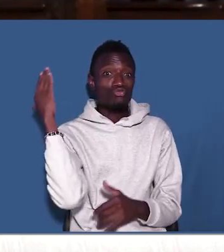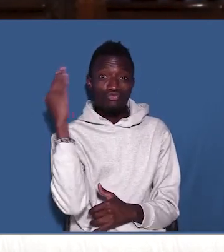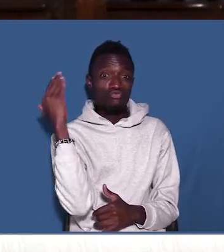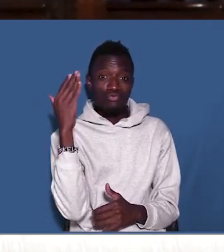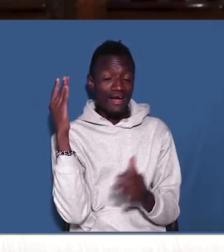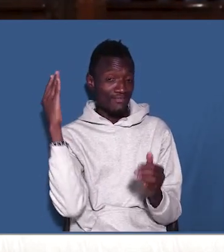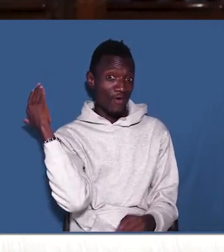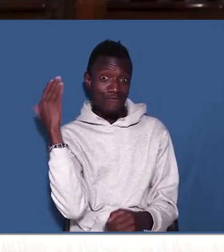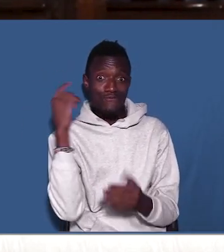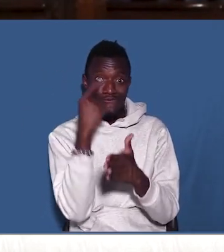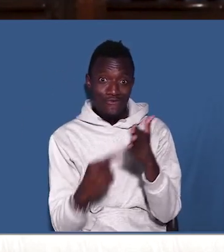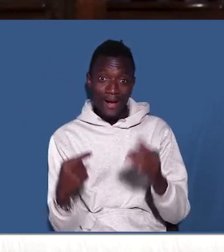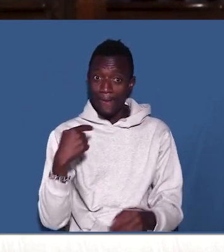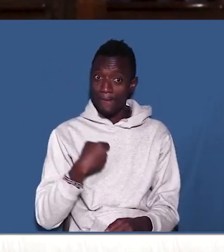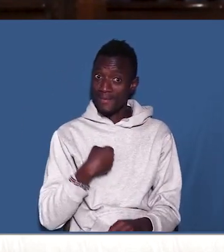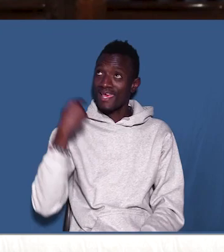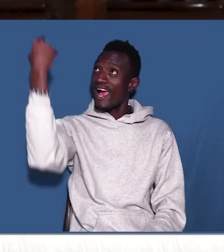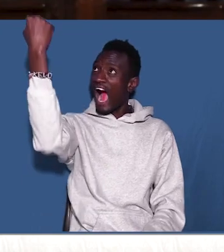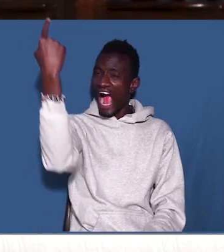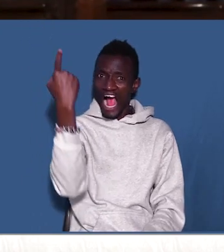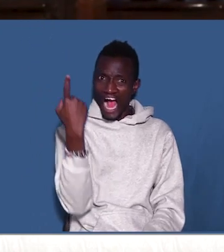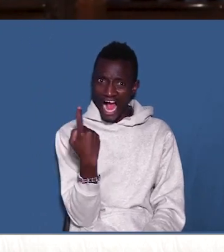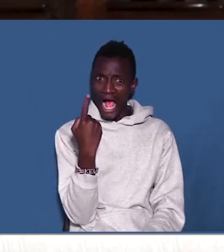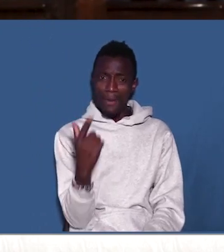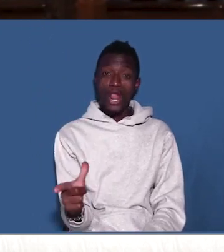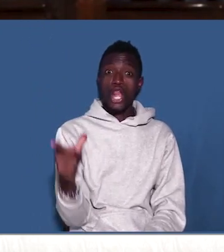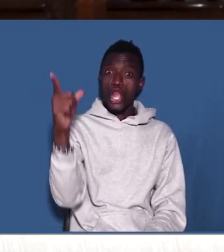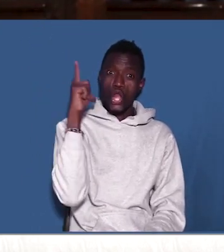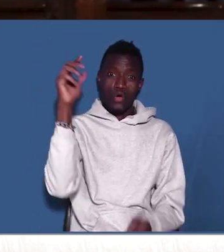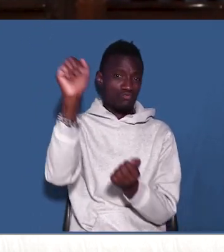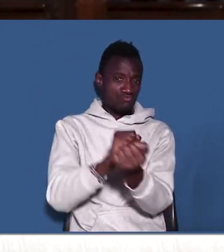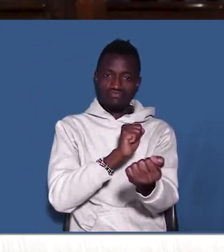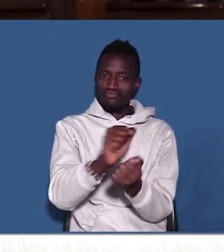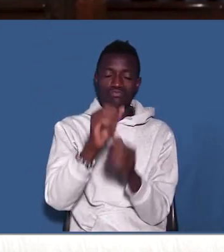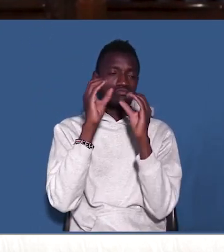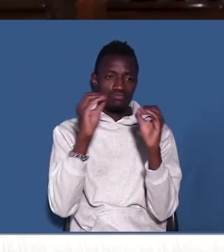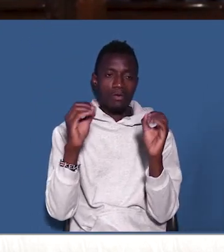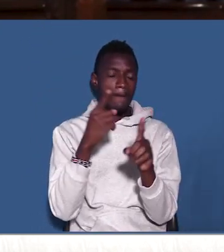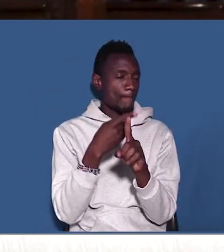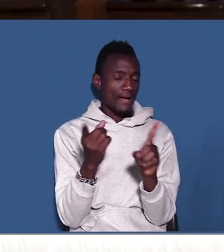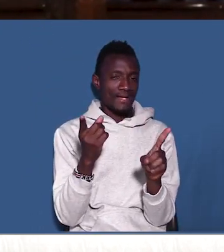God was fulfilled in the life of the Lord Jesus Christ.